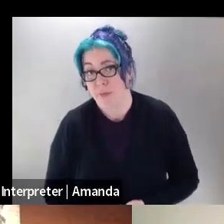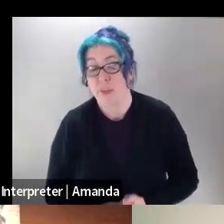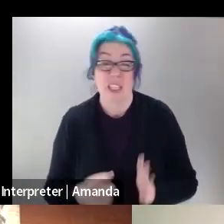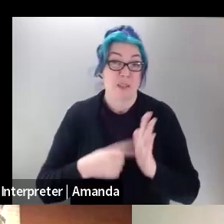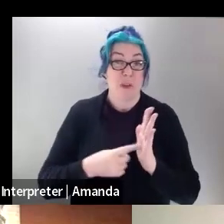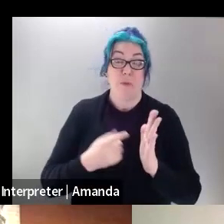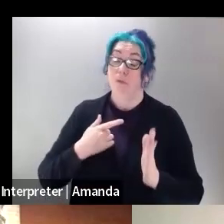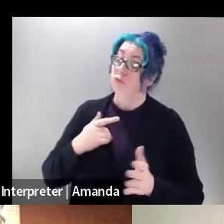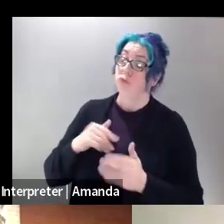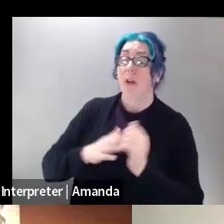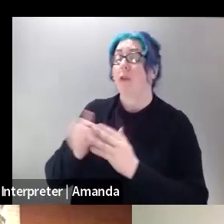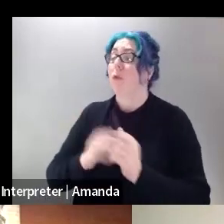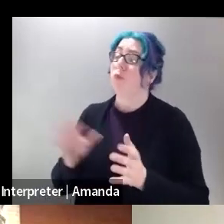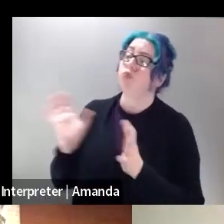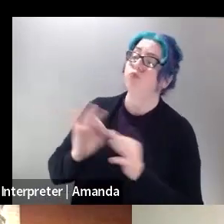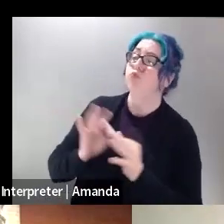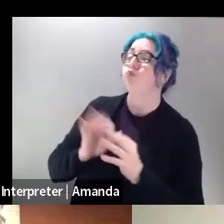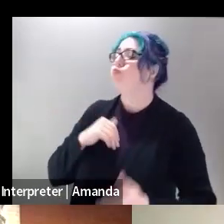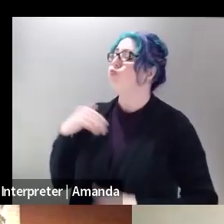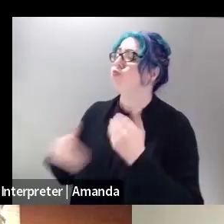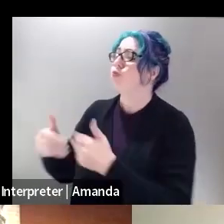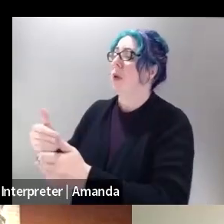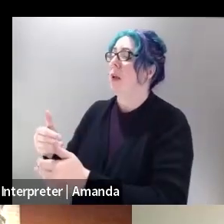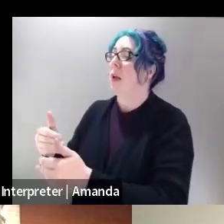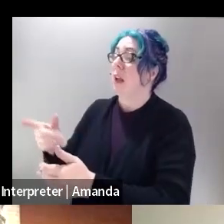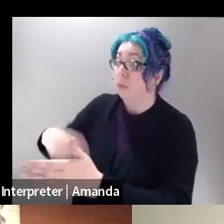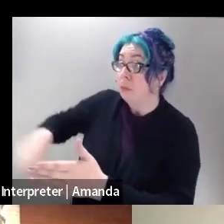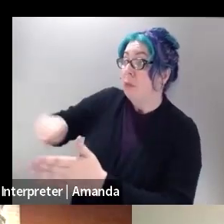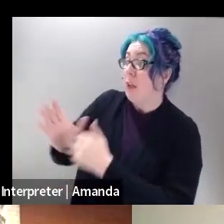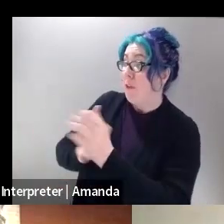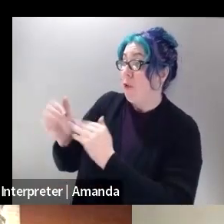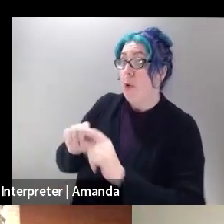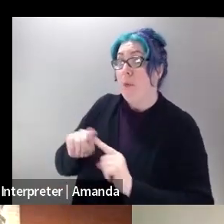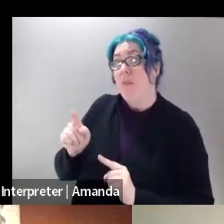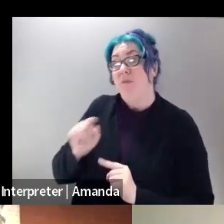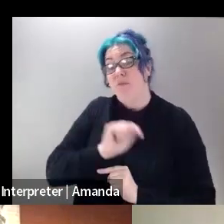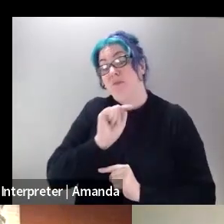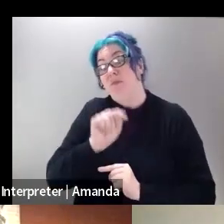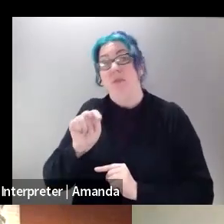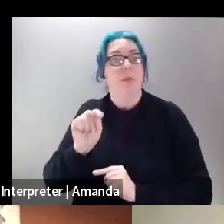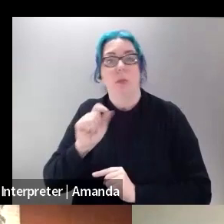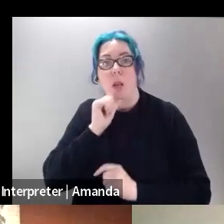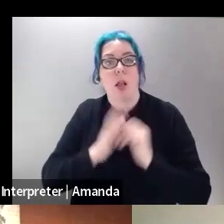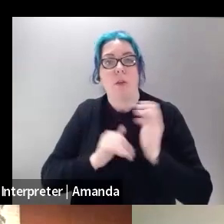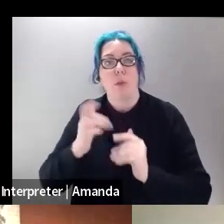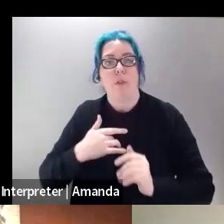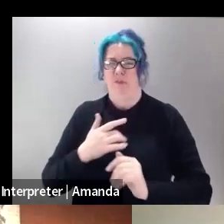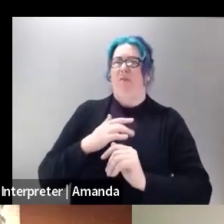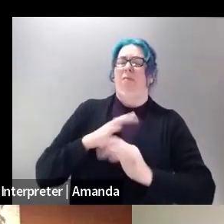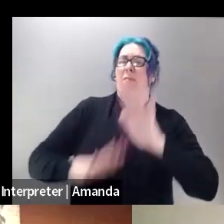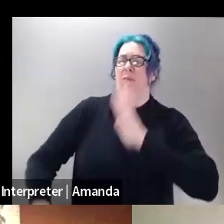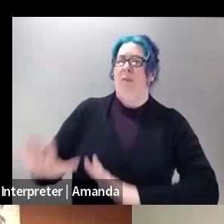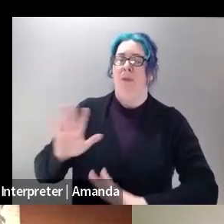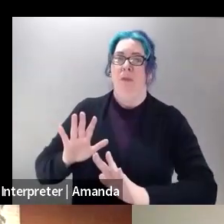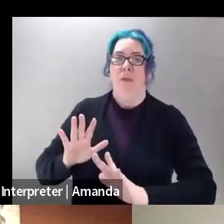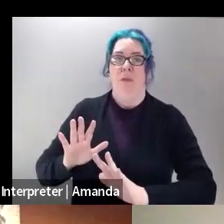might look or sound or feel very different to another. So, by taking some time to put words around the